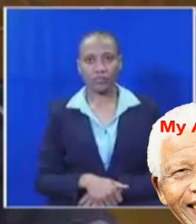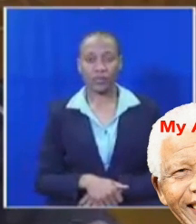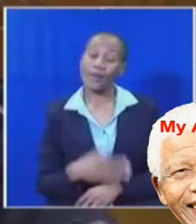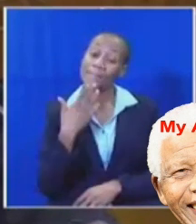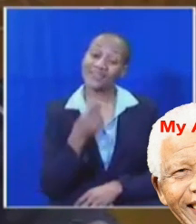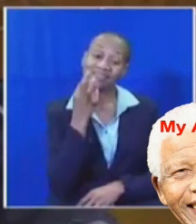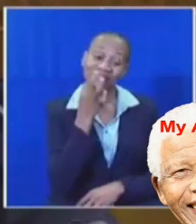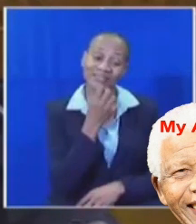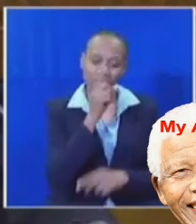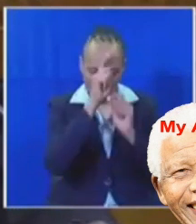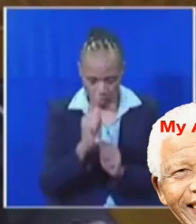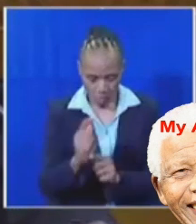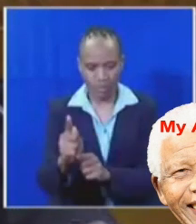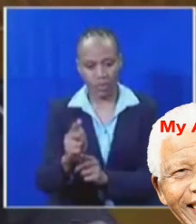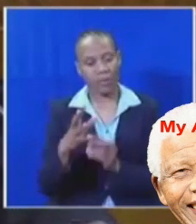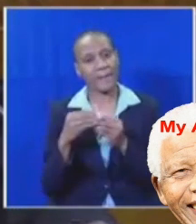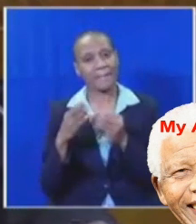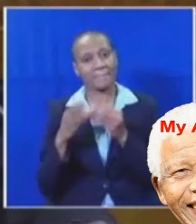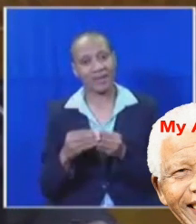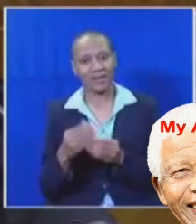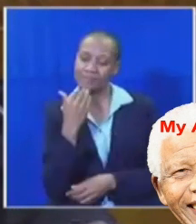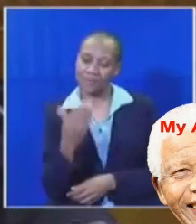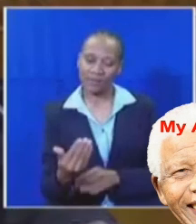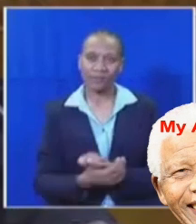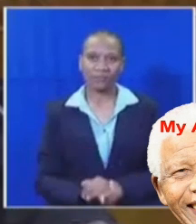Member? I withdraw, Honorable Member. Thank you.